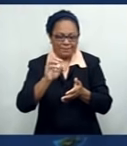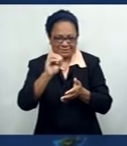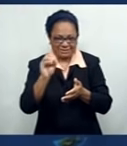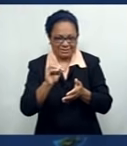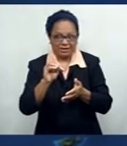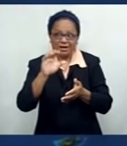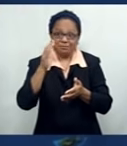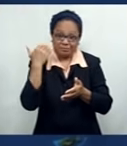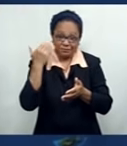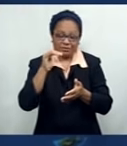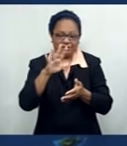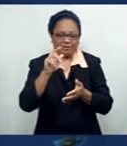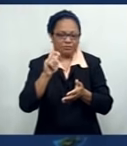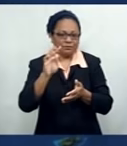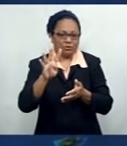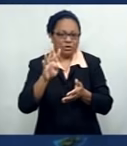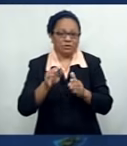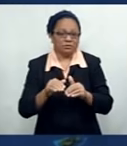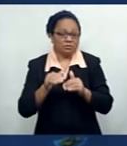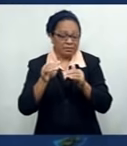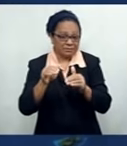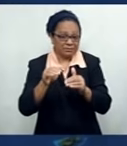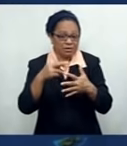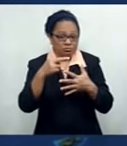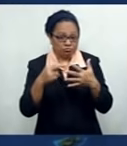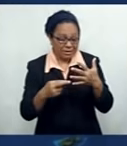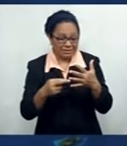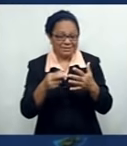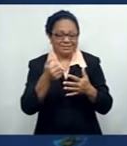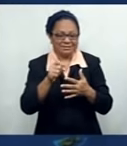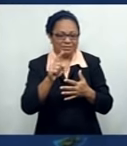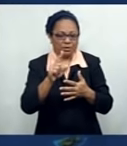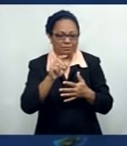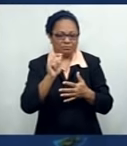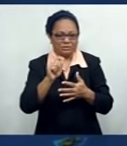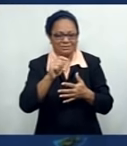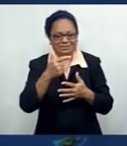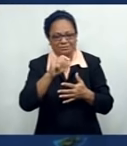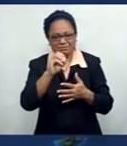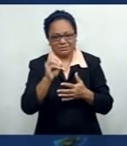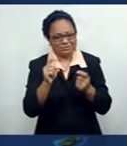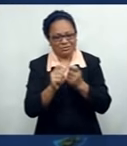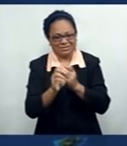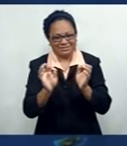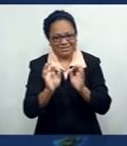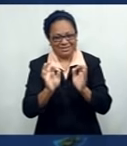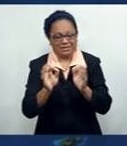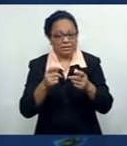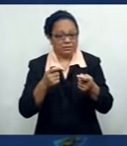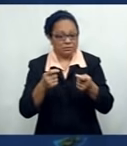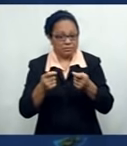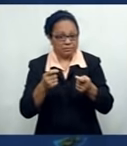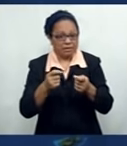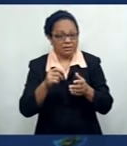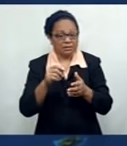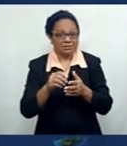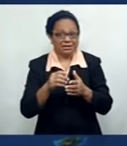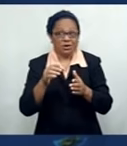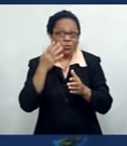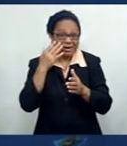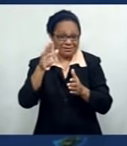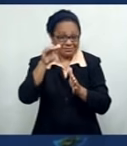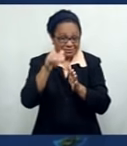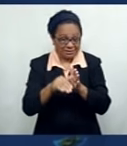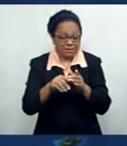the participation rate remained unchanged at 61.7%. Market took the downbeat figures as an indication